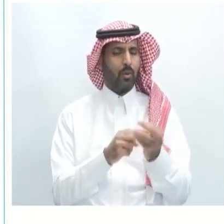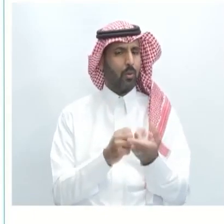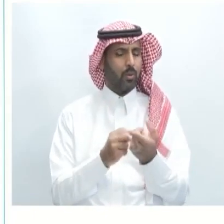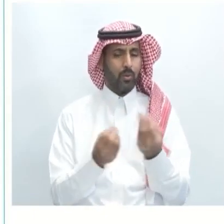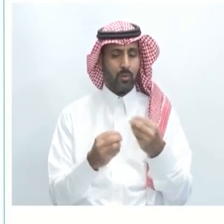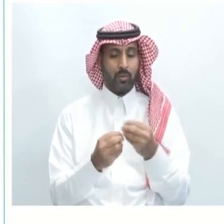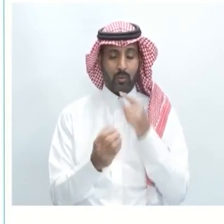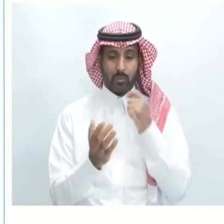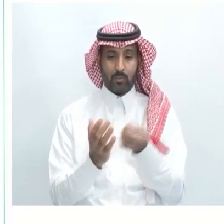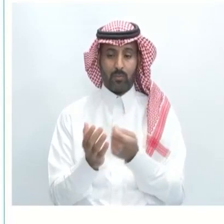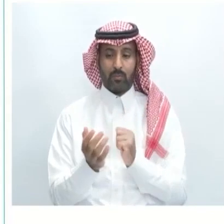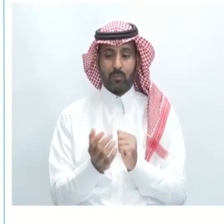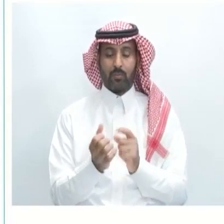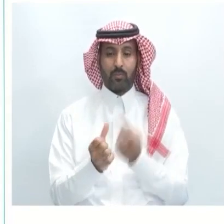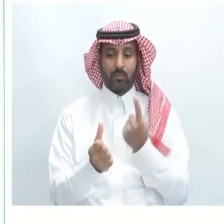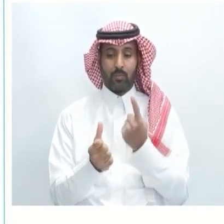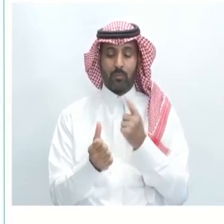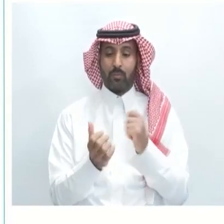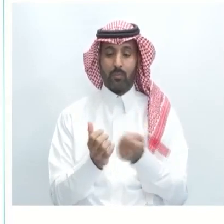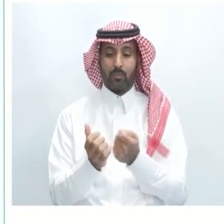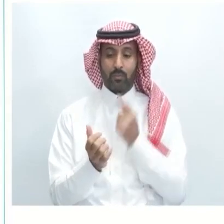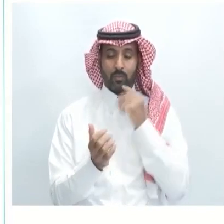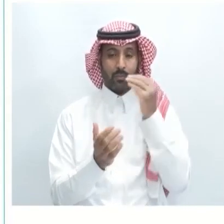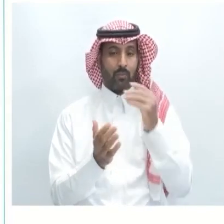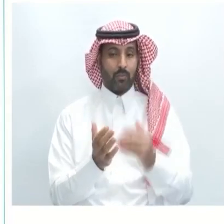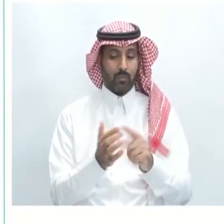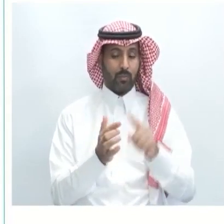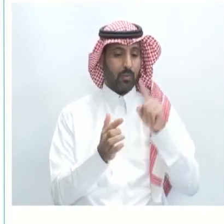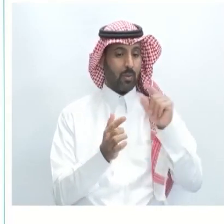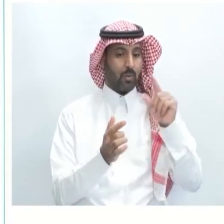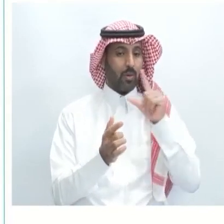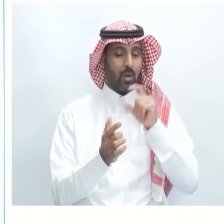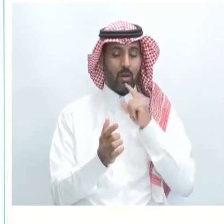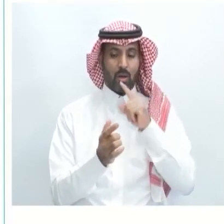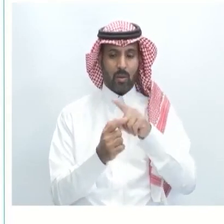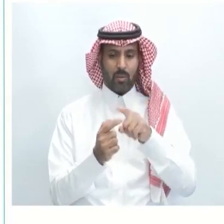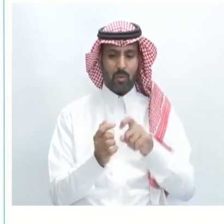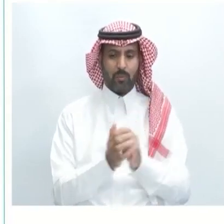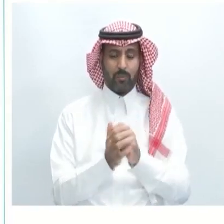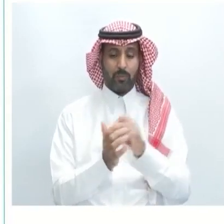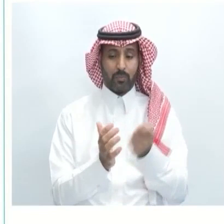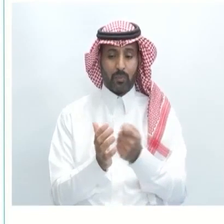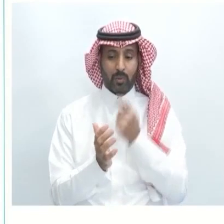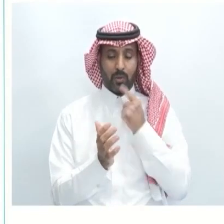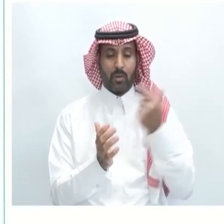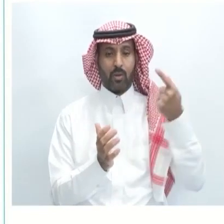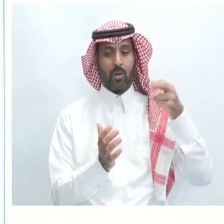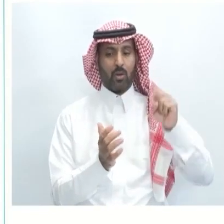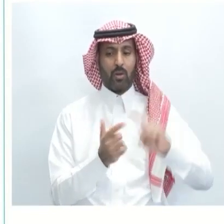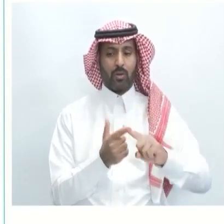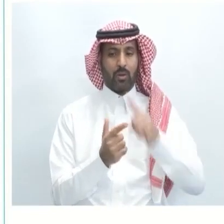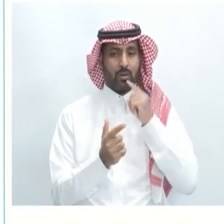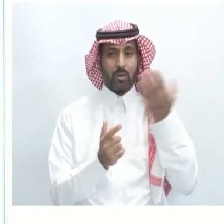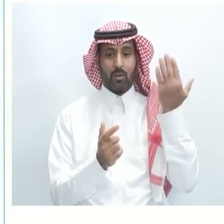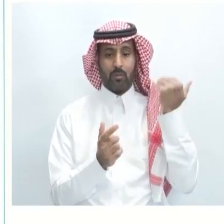learn today about writing. First of all, writing prompt. Write about a hoax. Write about a hoax. If you remember, in